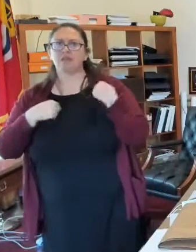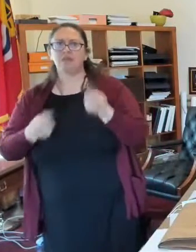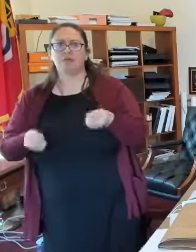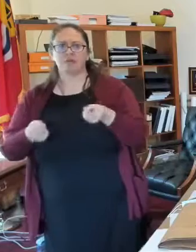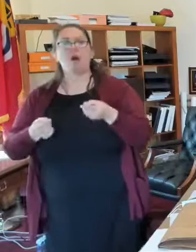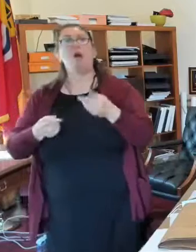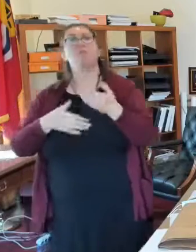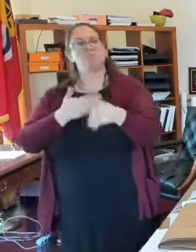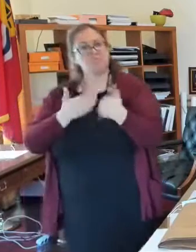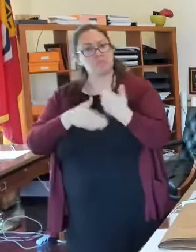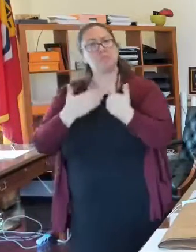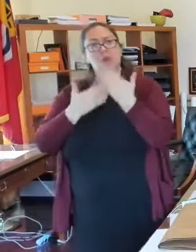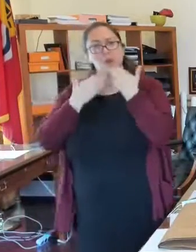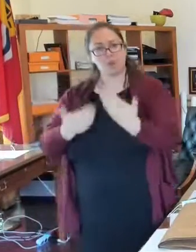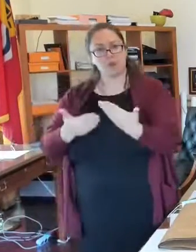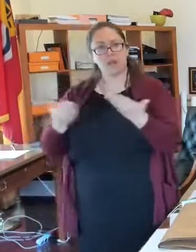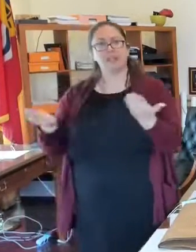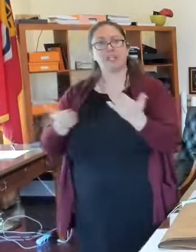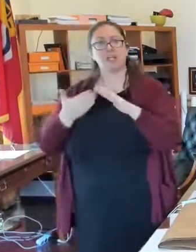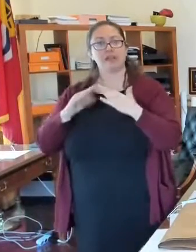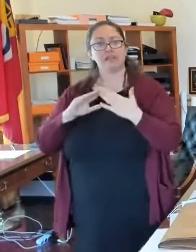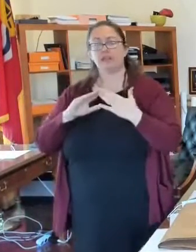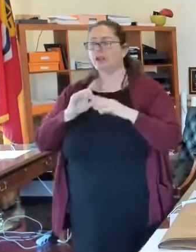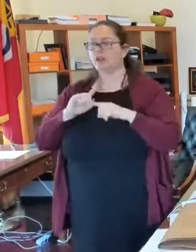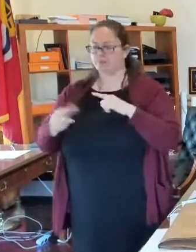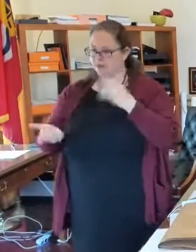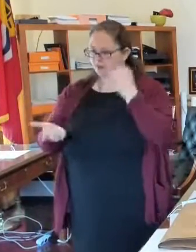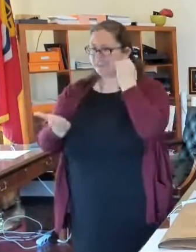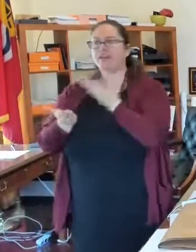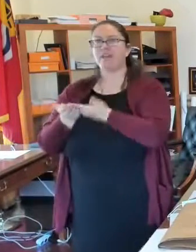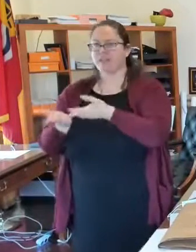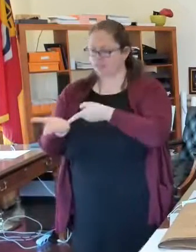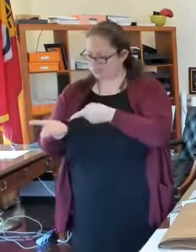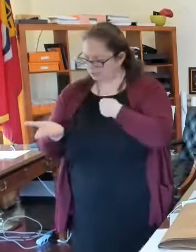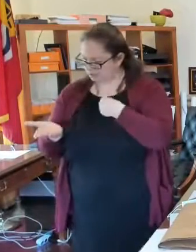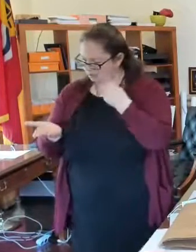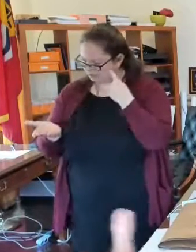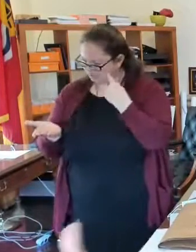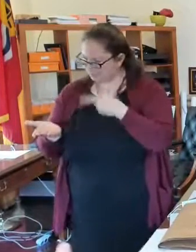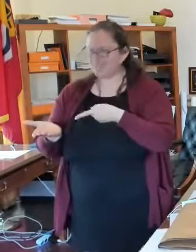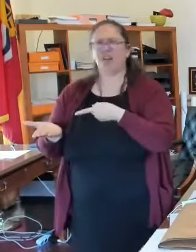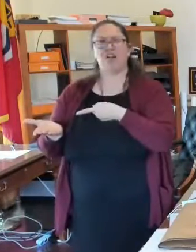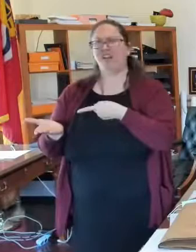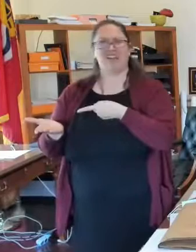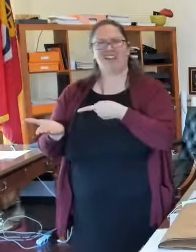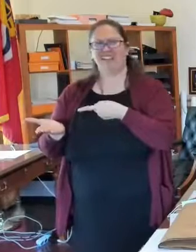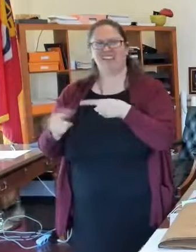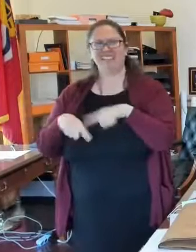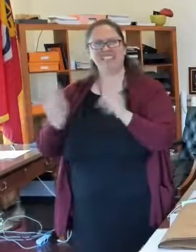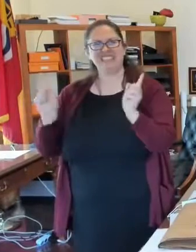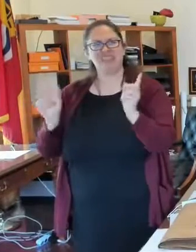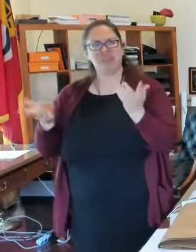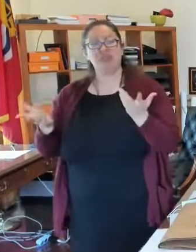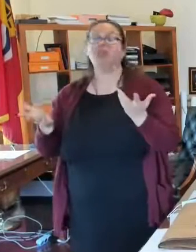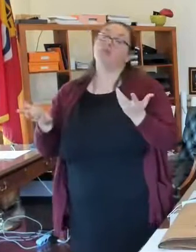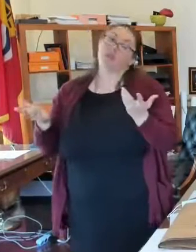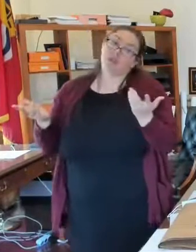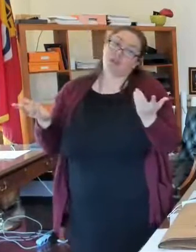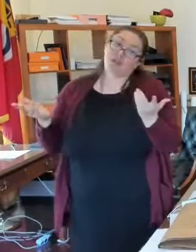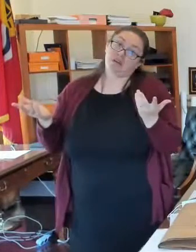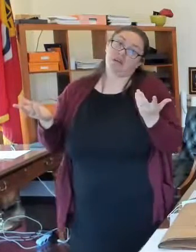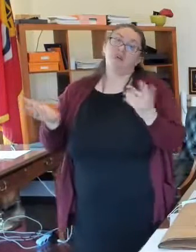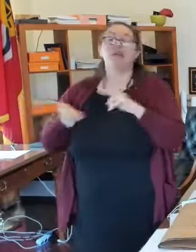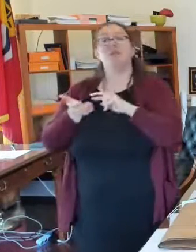the city. But if the data shows us something different, then of course there could be